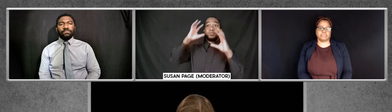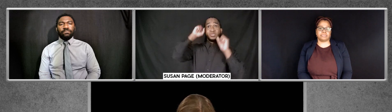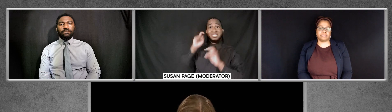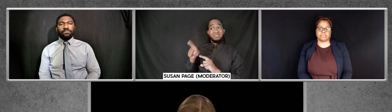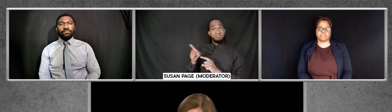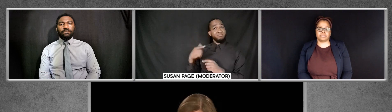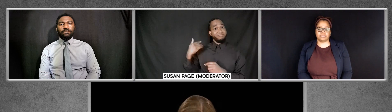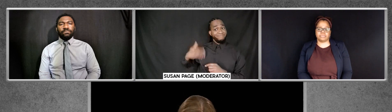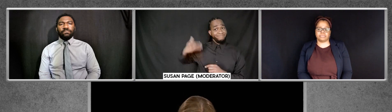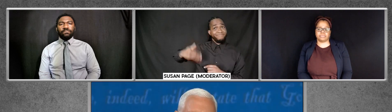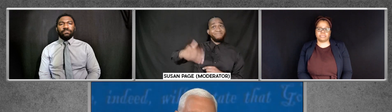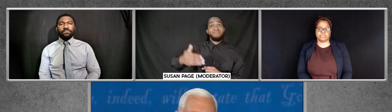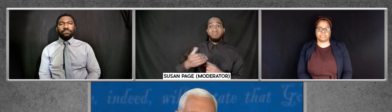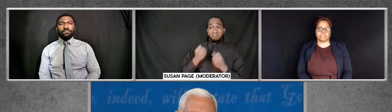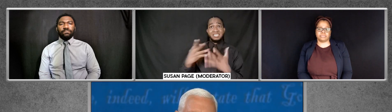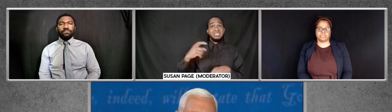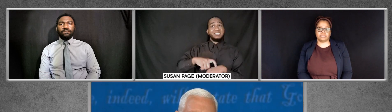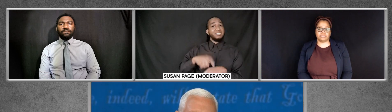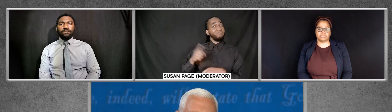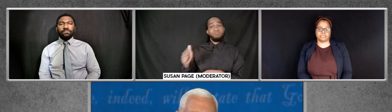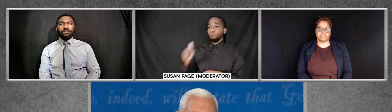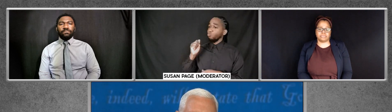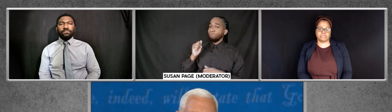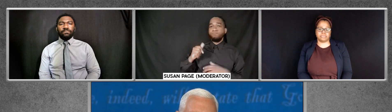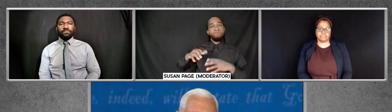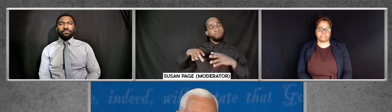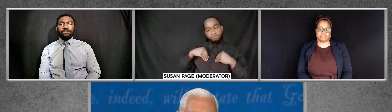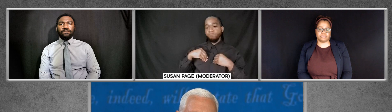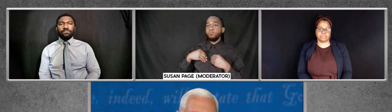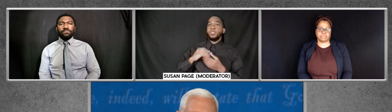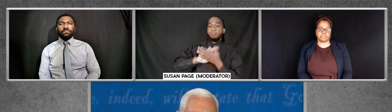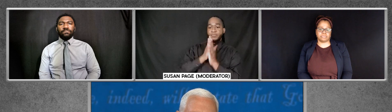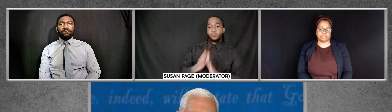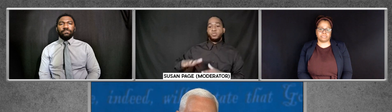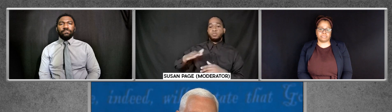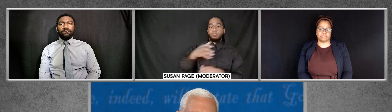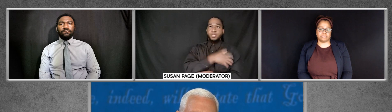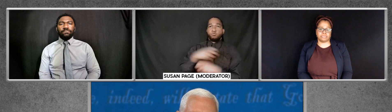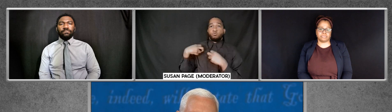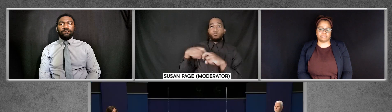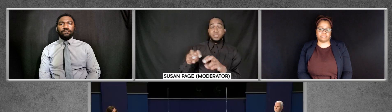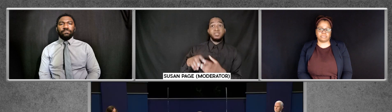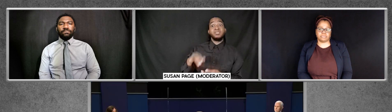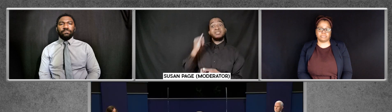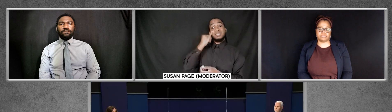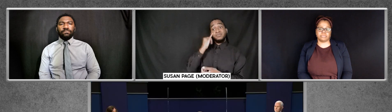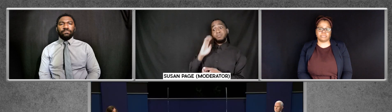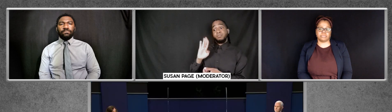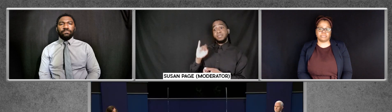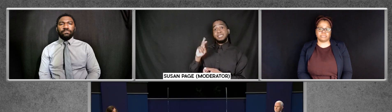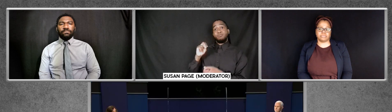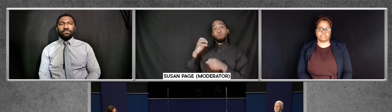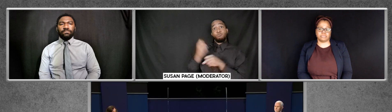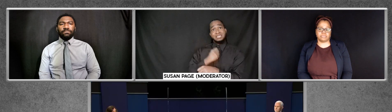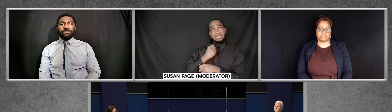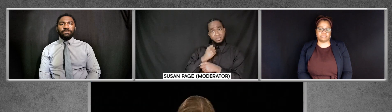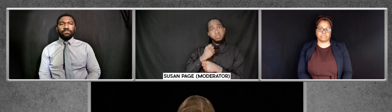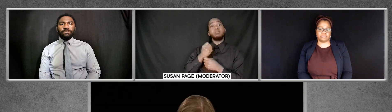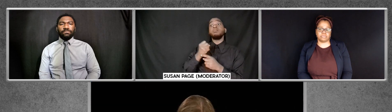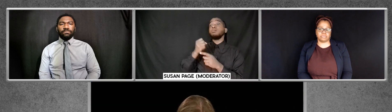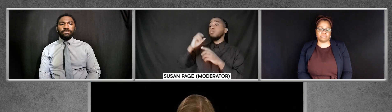peaceful transfer of power after the election. If Vice President Biden is declared the winner and President Trump refuses to accept a peaceful transfer of